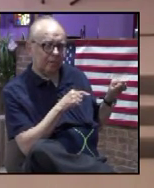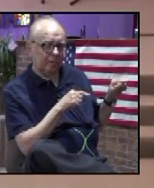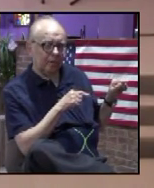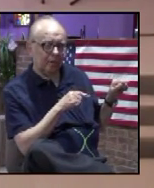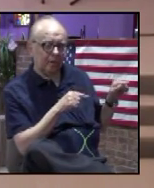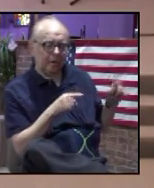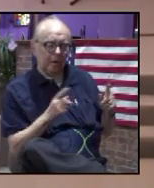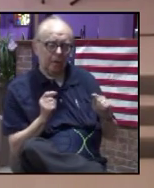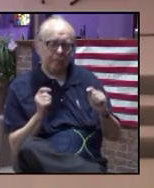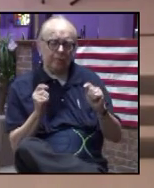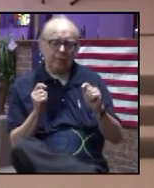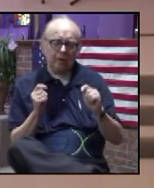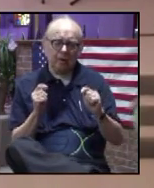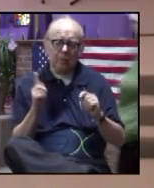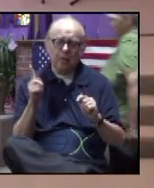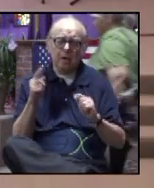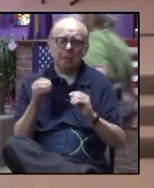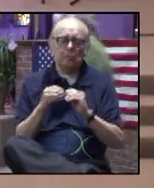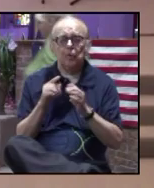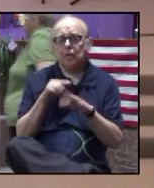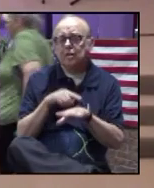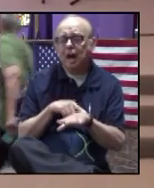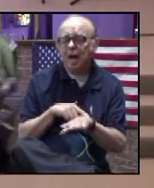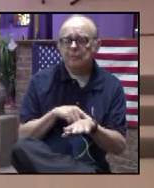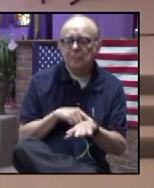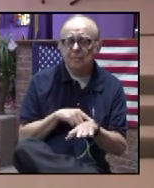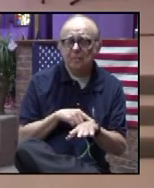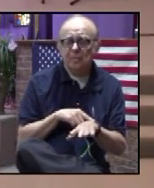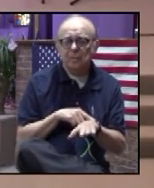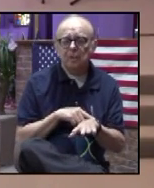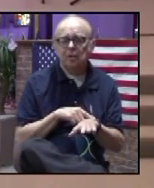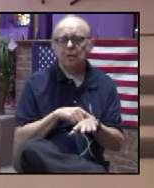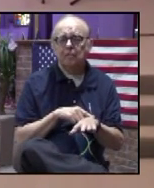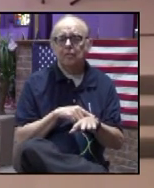and try one more time.